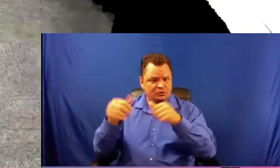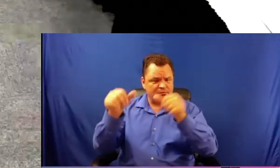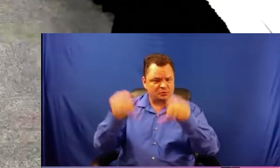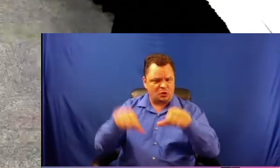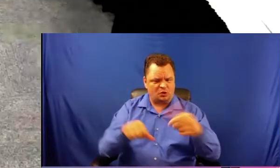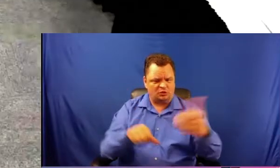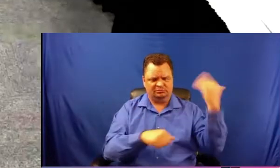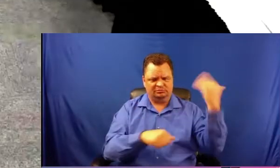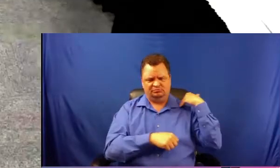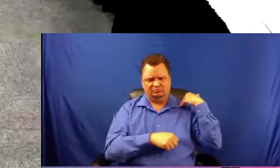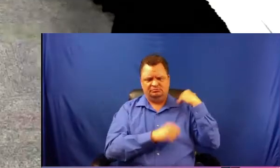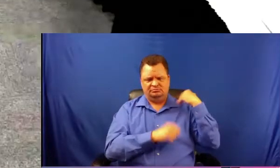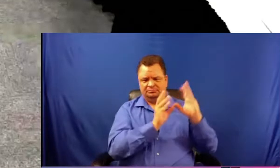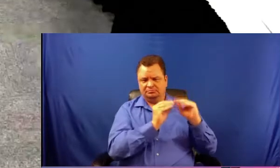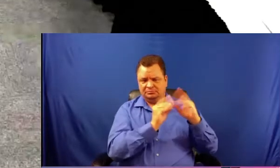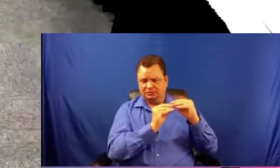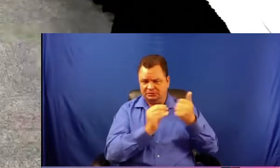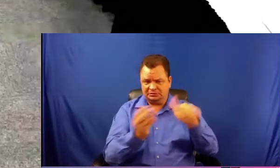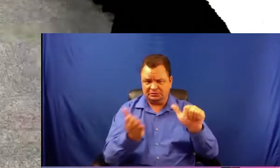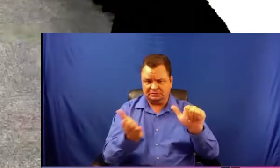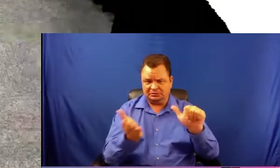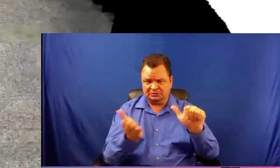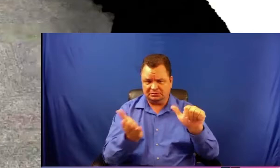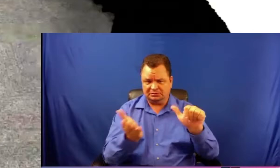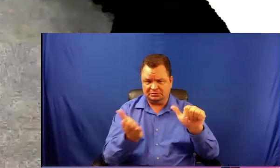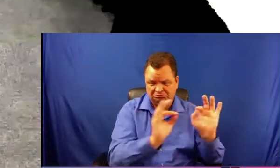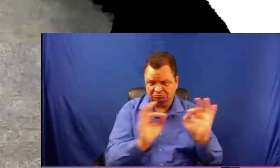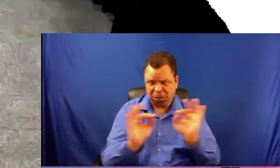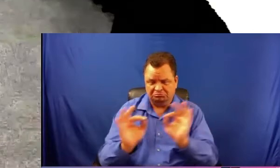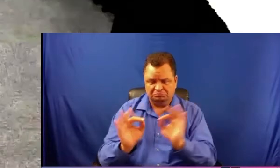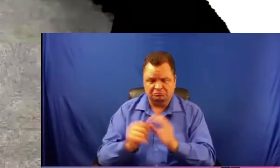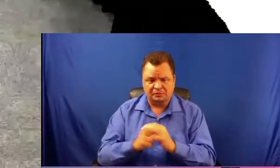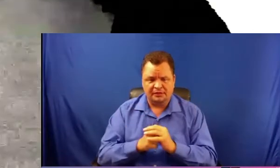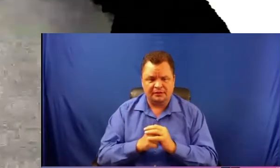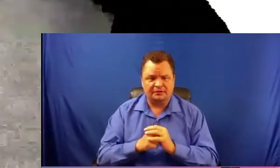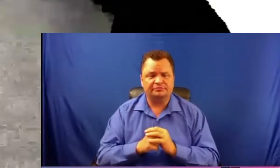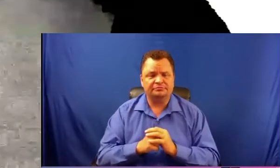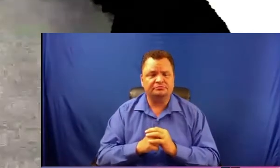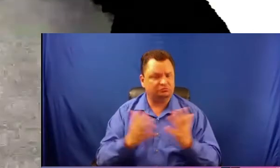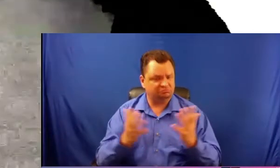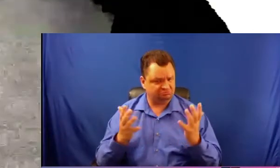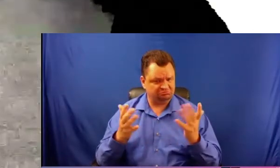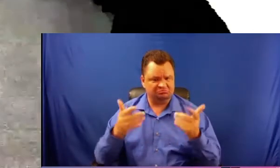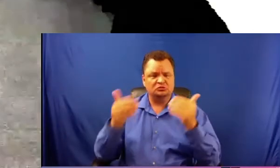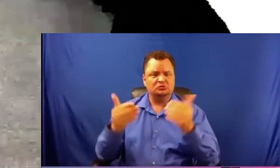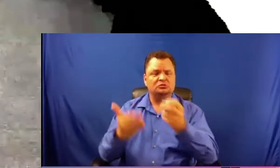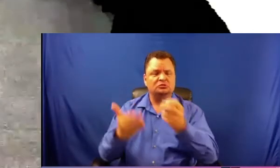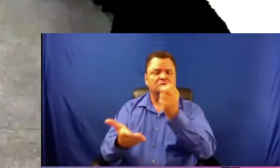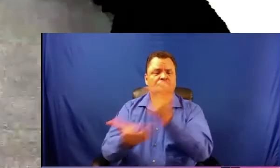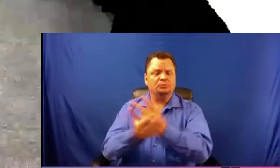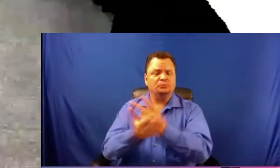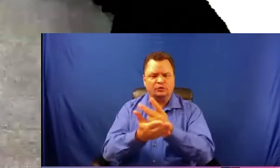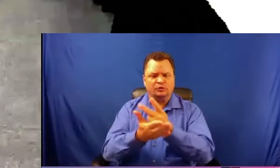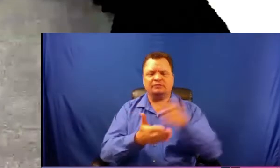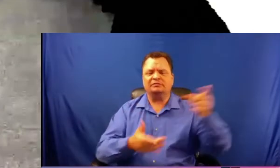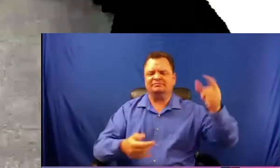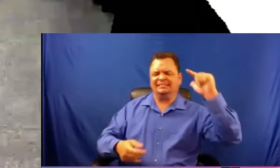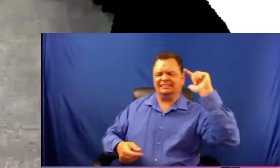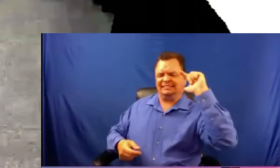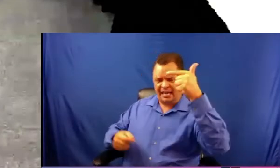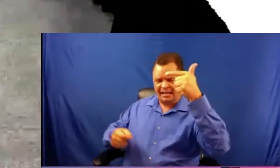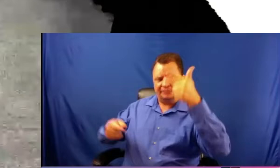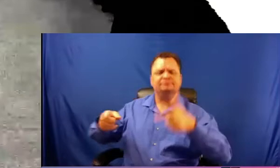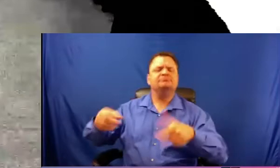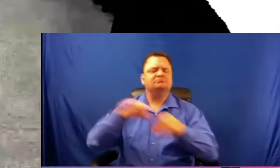approve. I move to approve. Second. All in favor? Aye. Finance and budget.